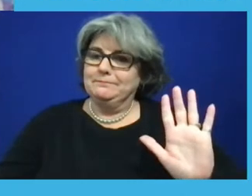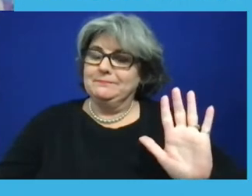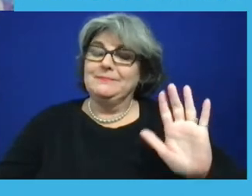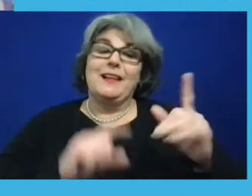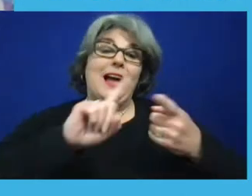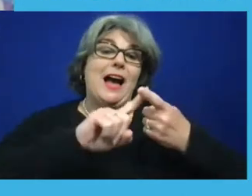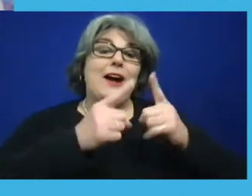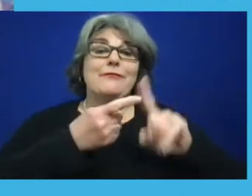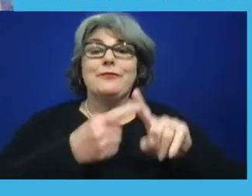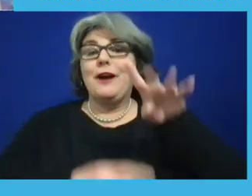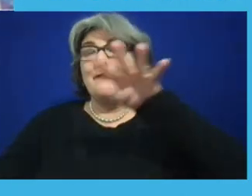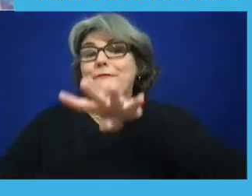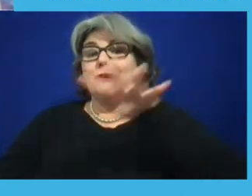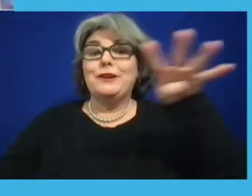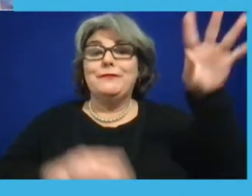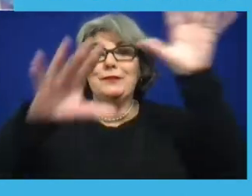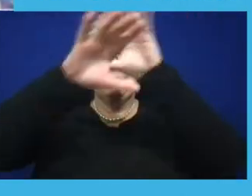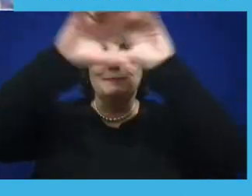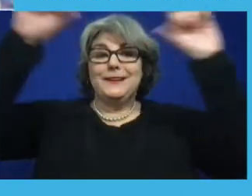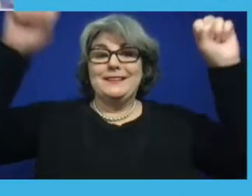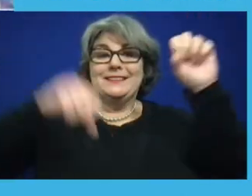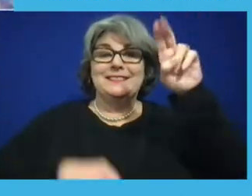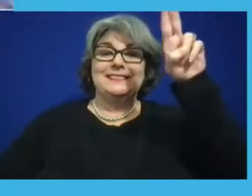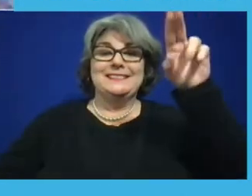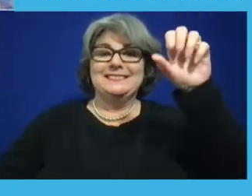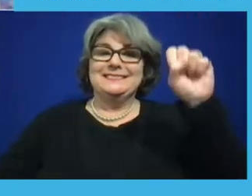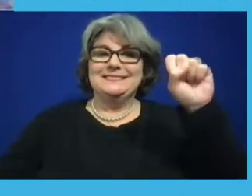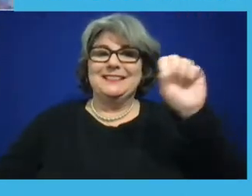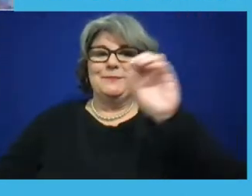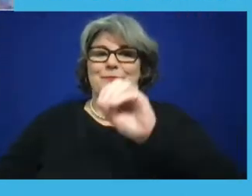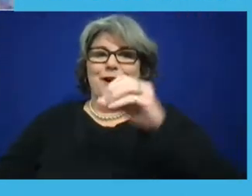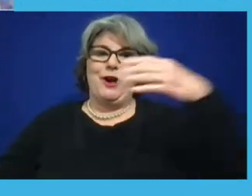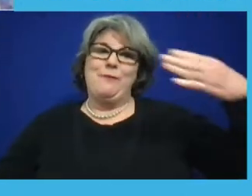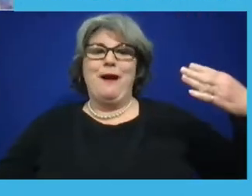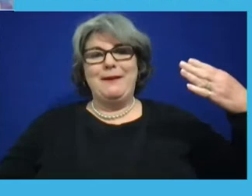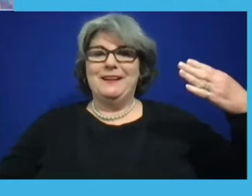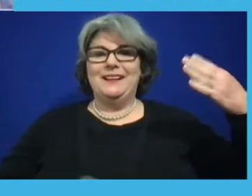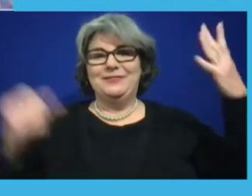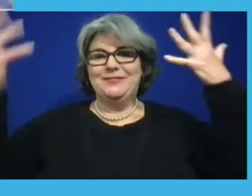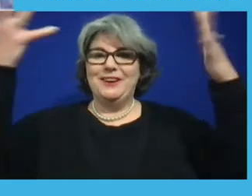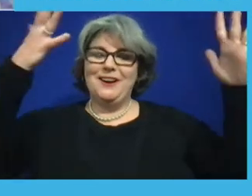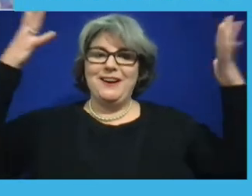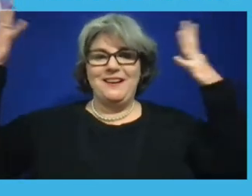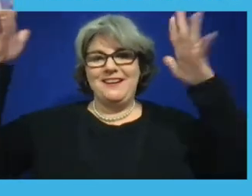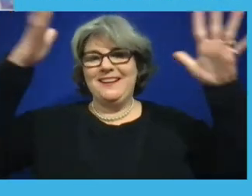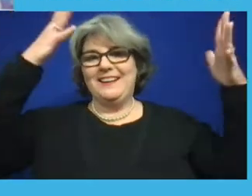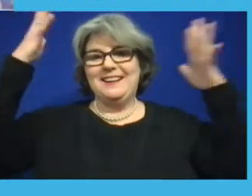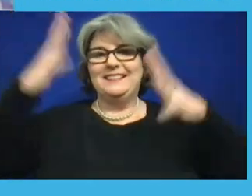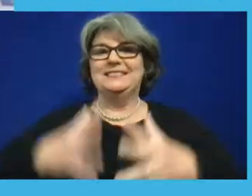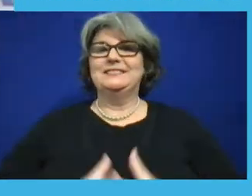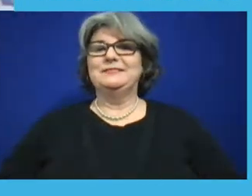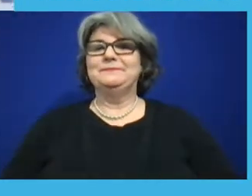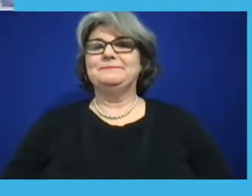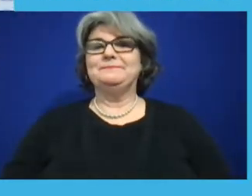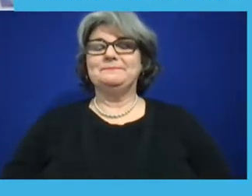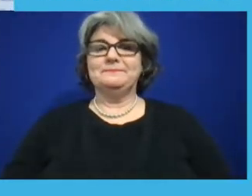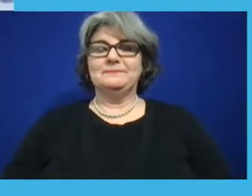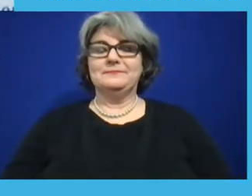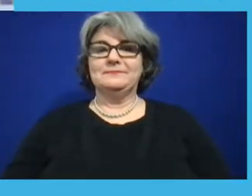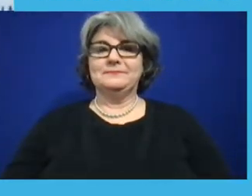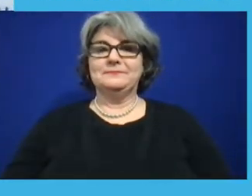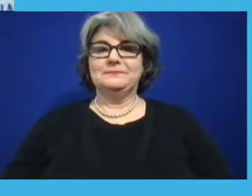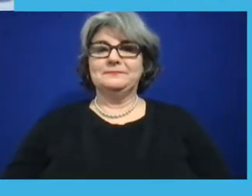who needs no introduction, our friend, the 44th President of the United States, Barack